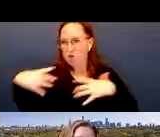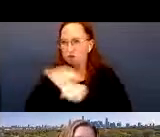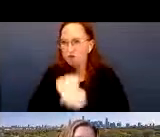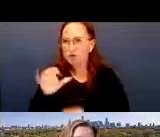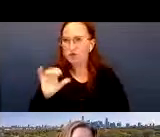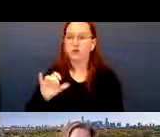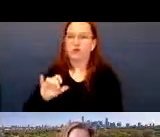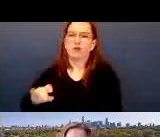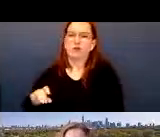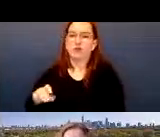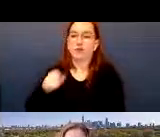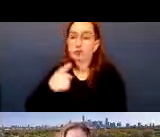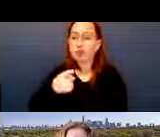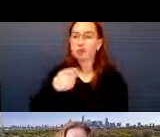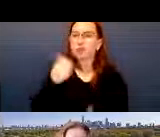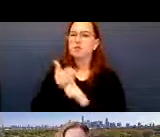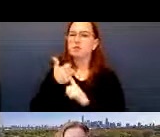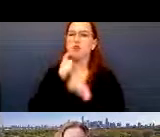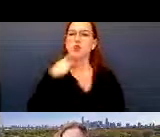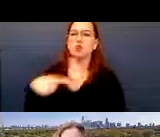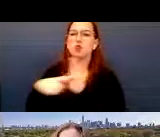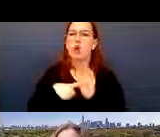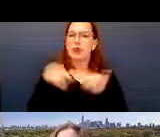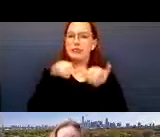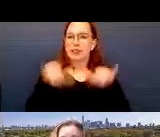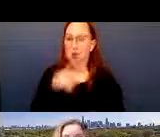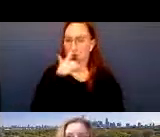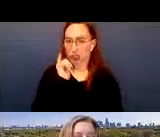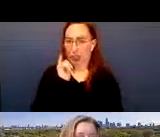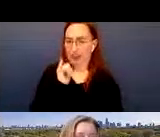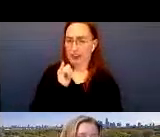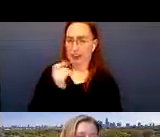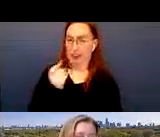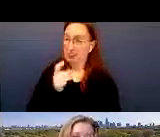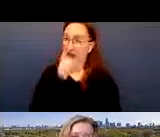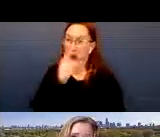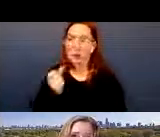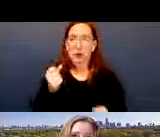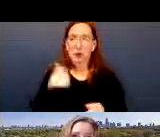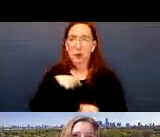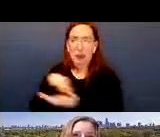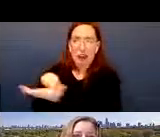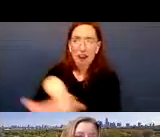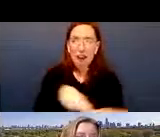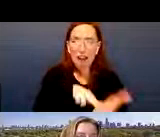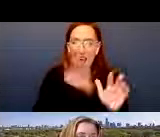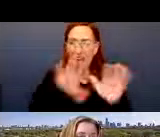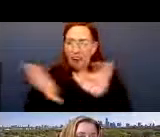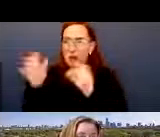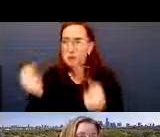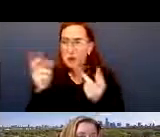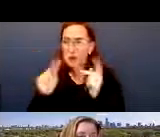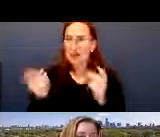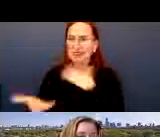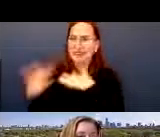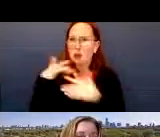some of the systems. Parking was one of the highest rated concerns for Zilker Park today when we did the